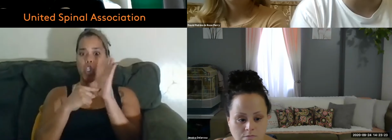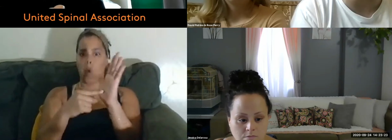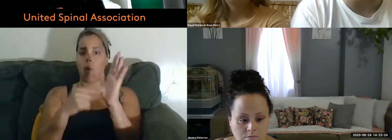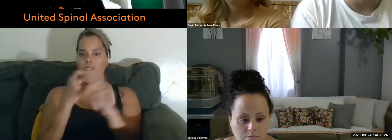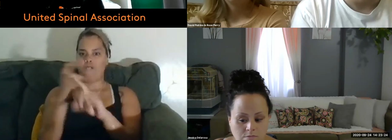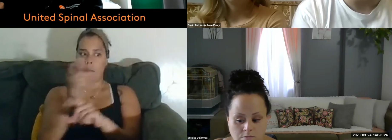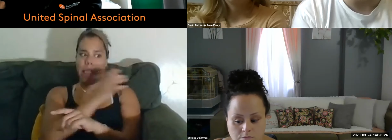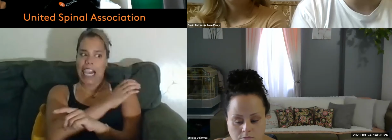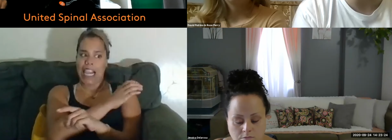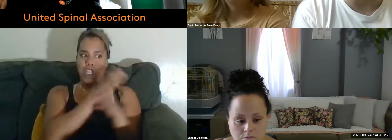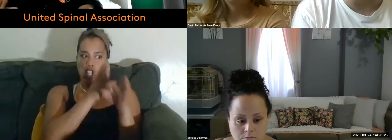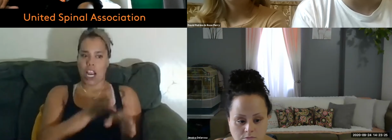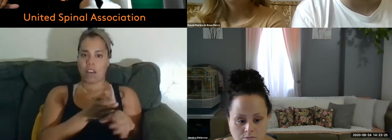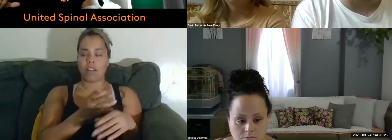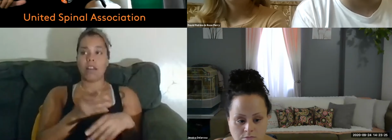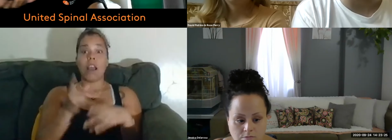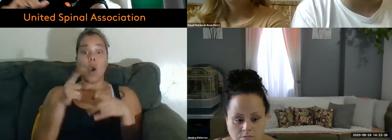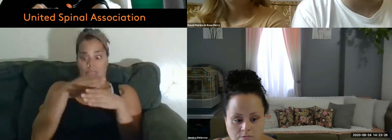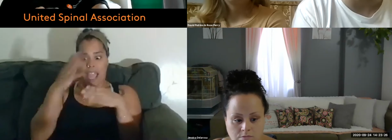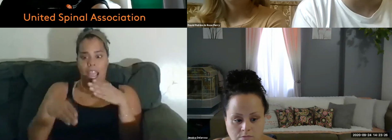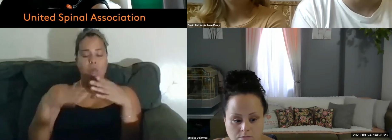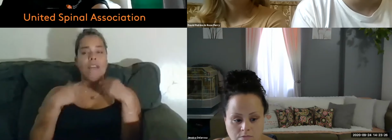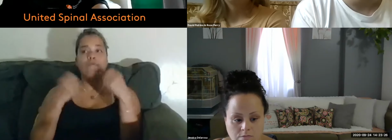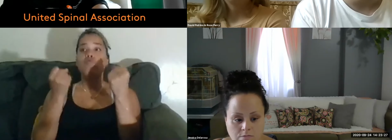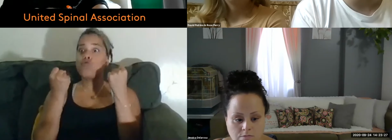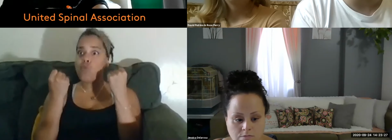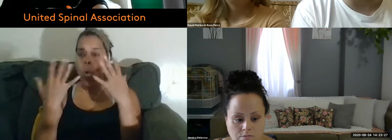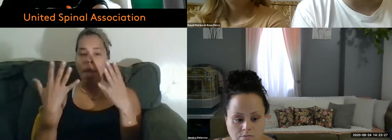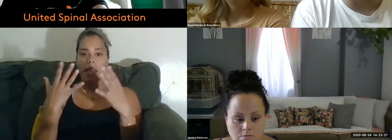patients, we had about 30 different clinicians working on